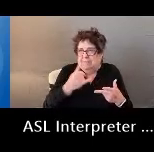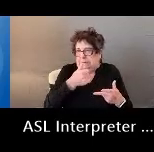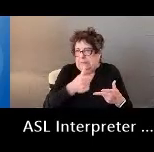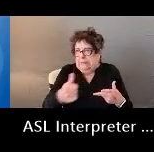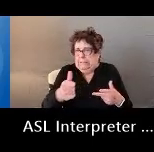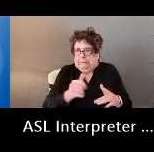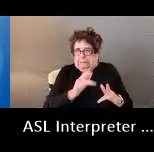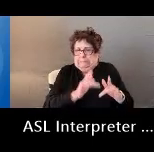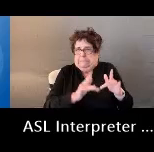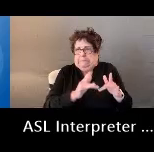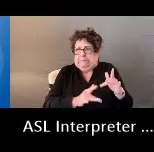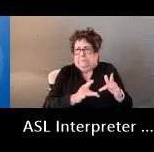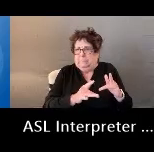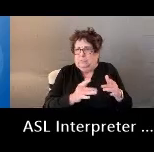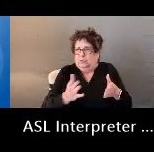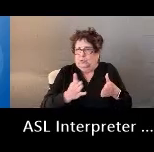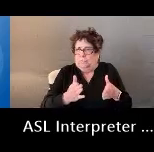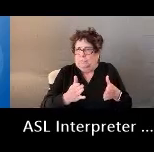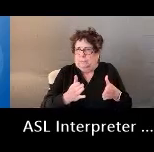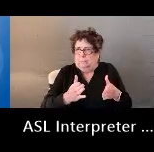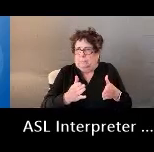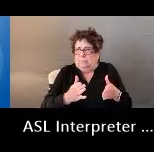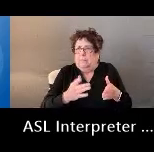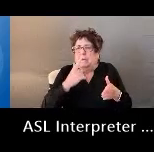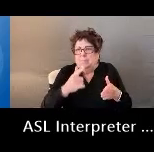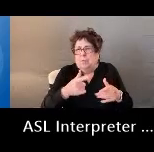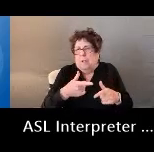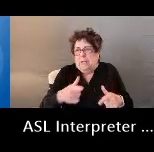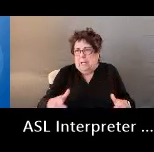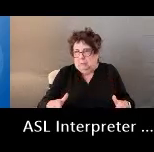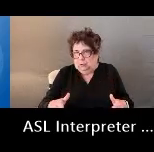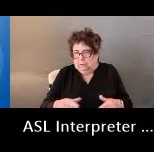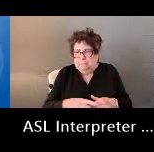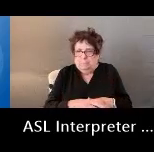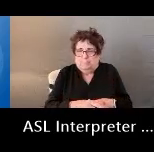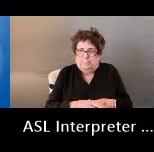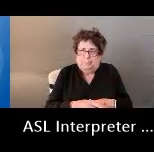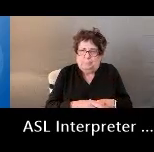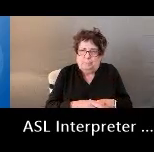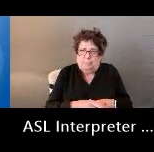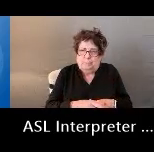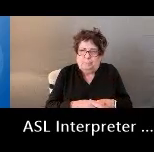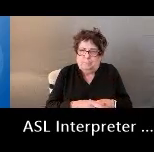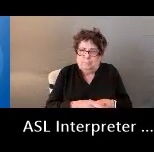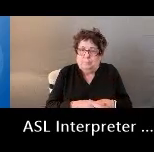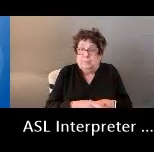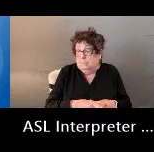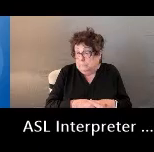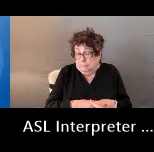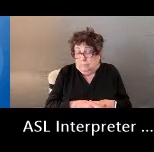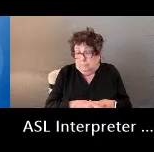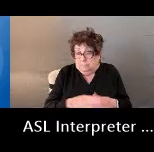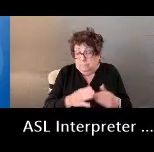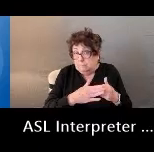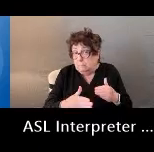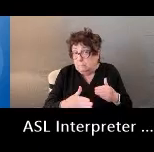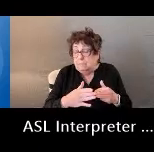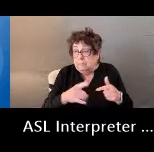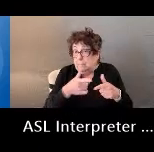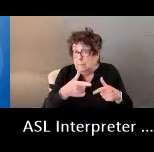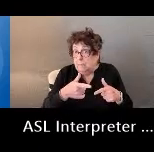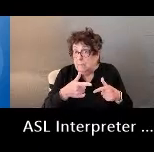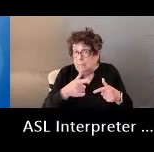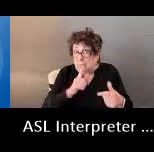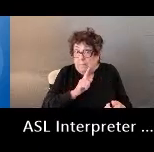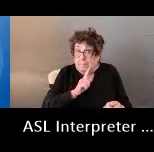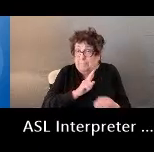to language services. And after meeting with the directors, we decided